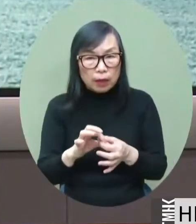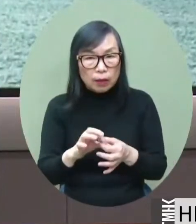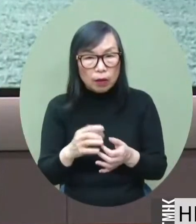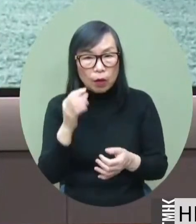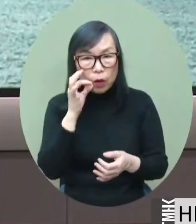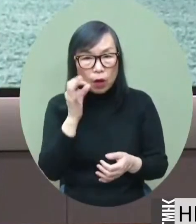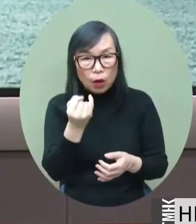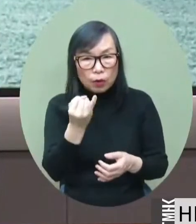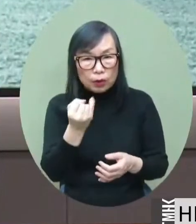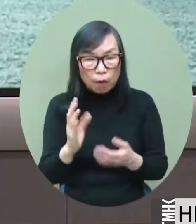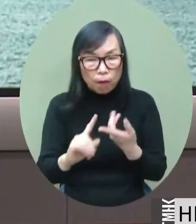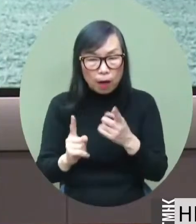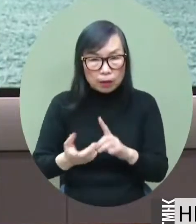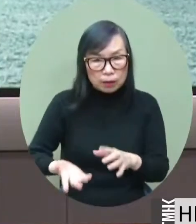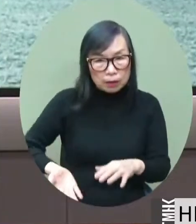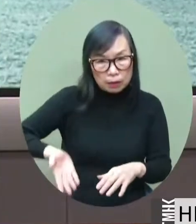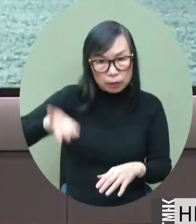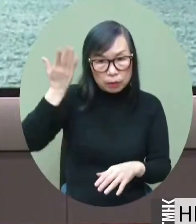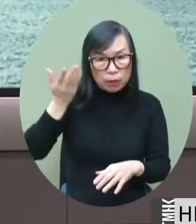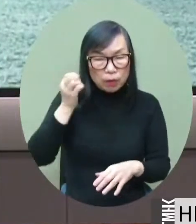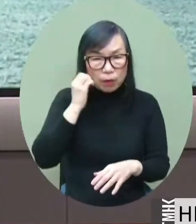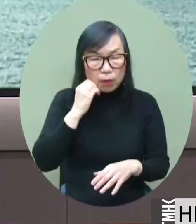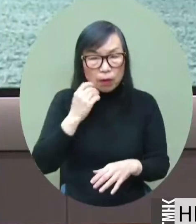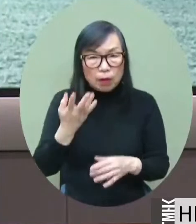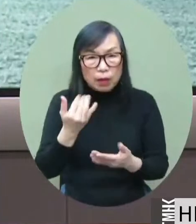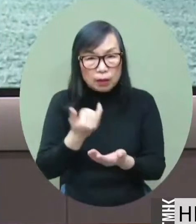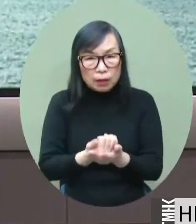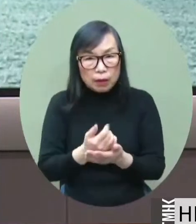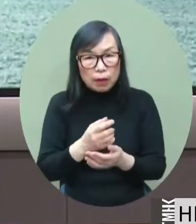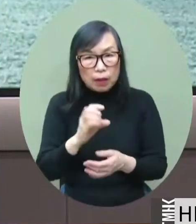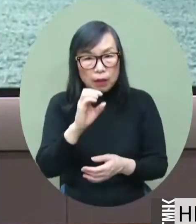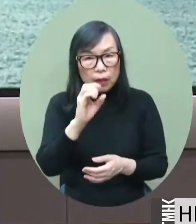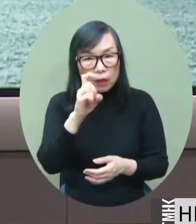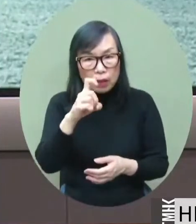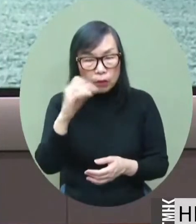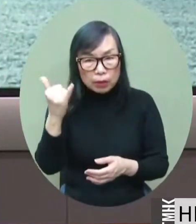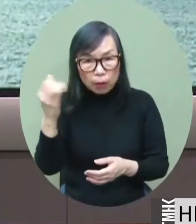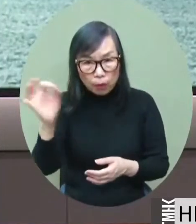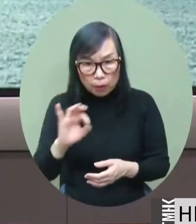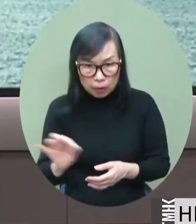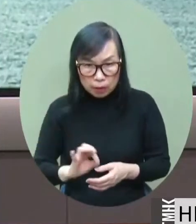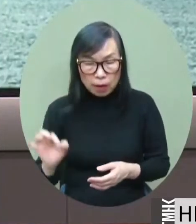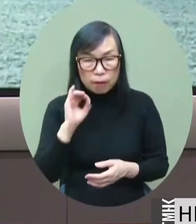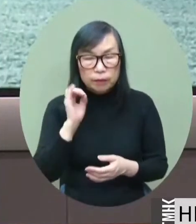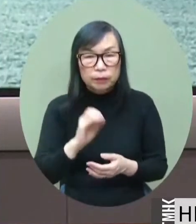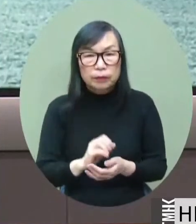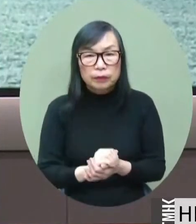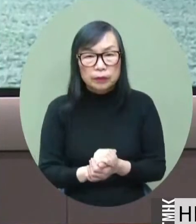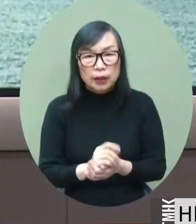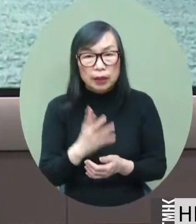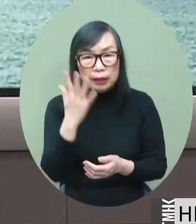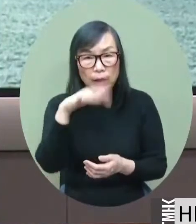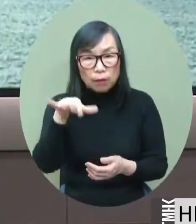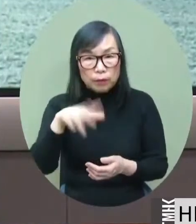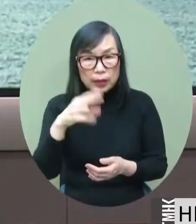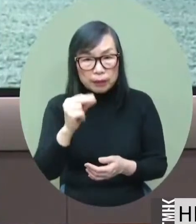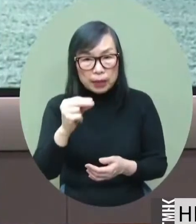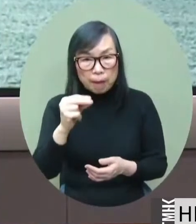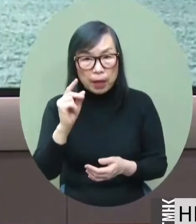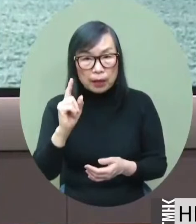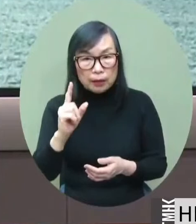7,725 cases of death involve people over 65 years old, accounting for 96% of all the